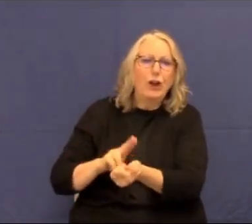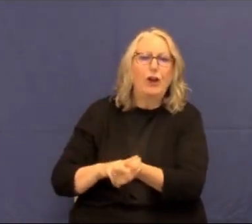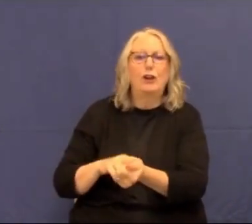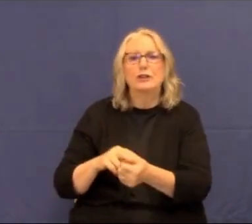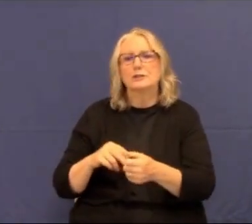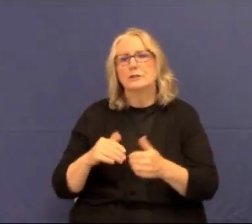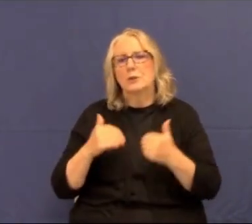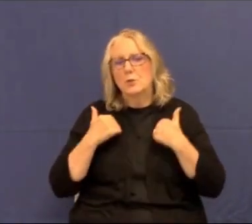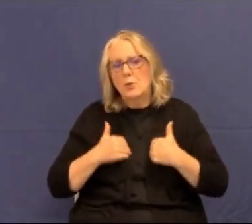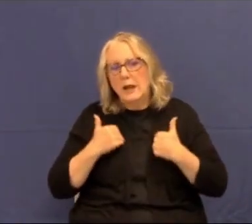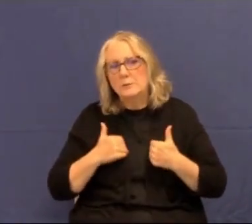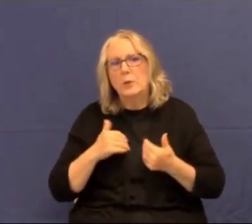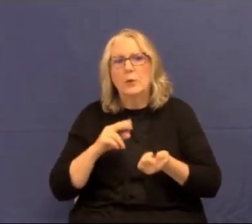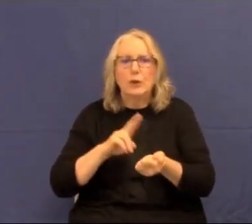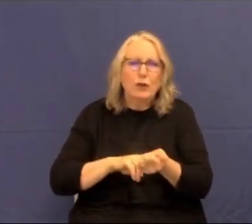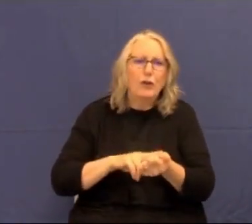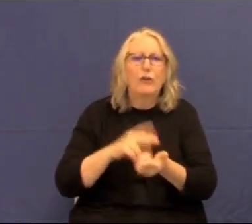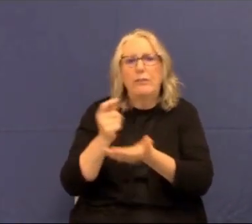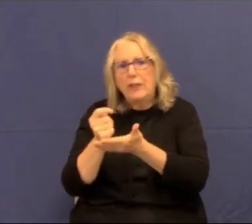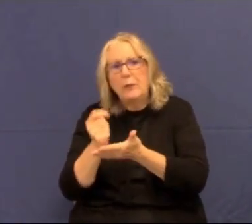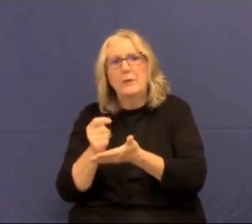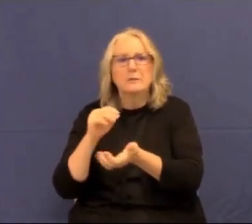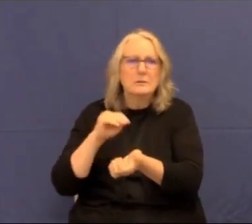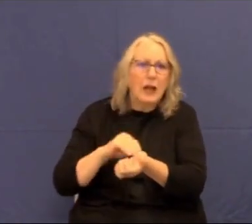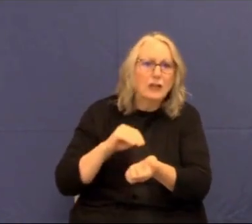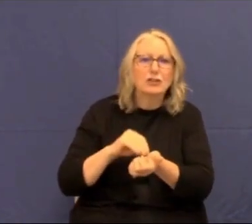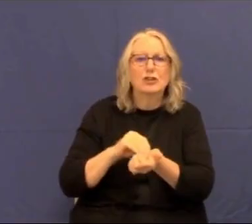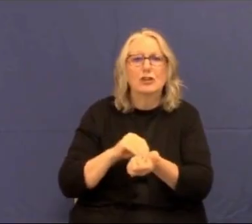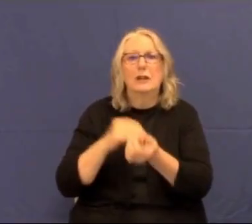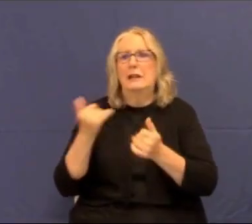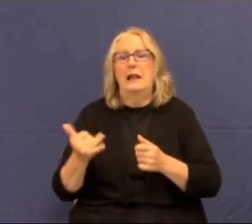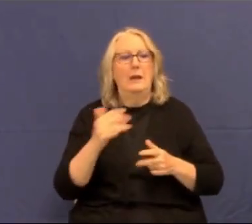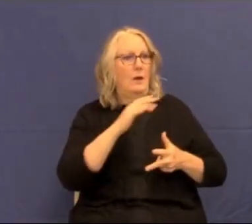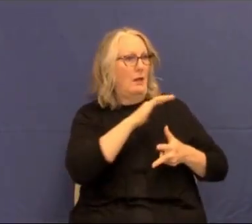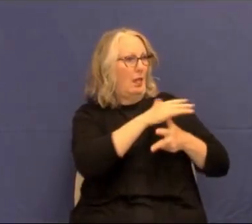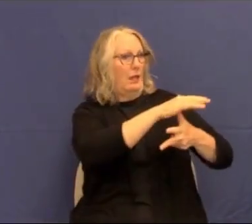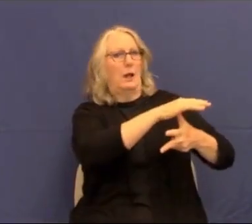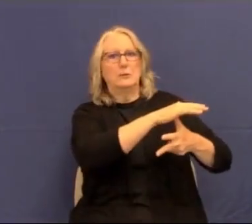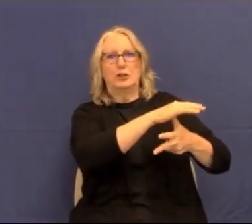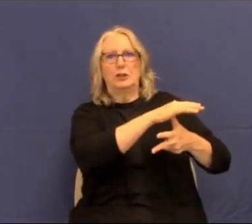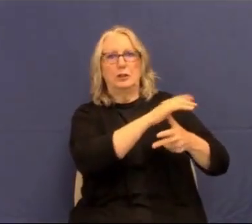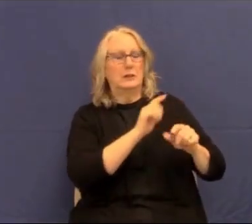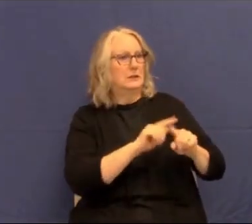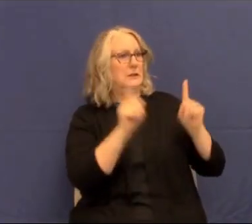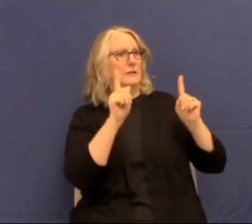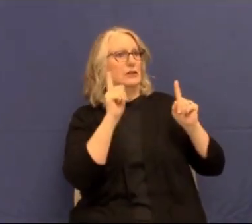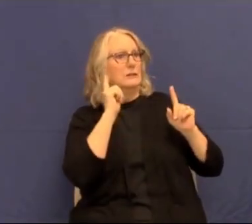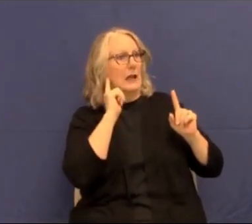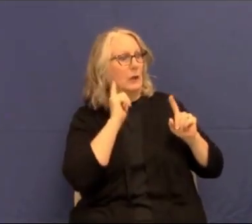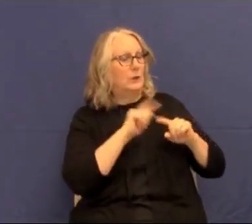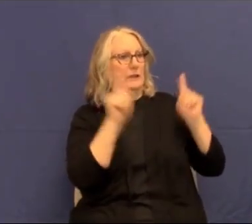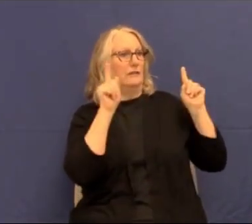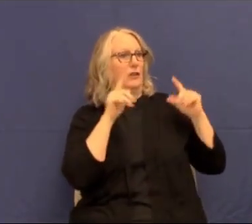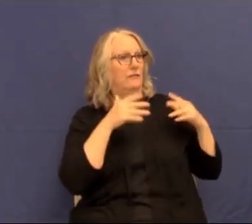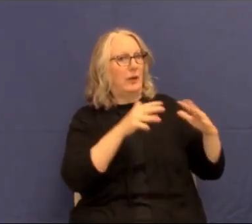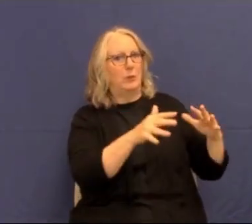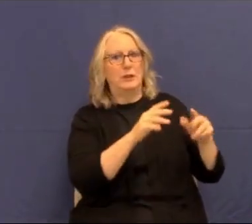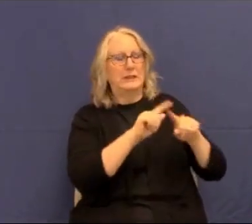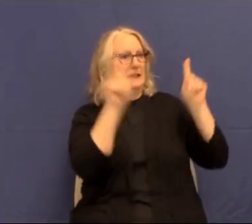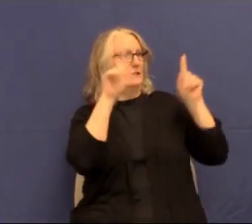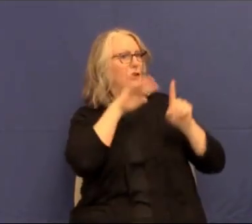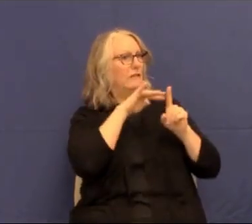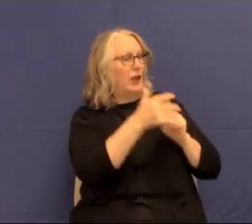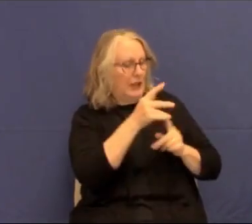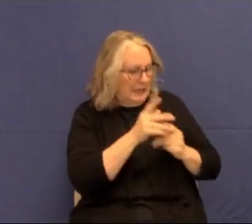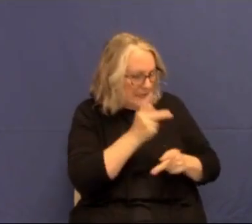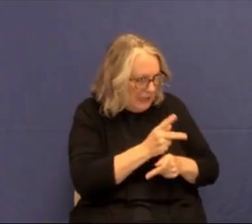nurses, respiratory therapists, you got the physicians, to now a helicopter, you got different sounds, vibrations,